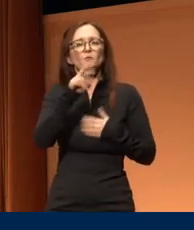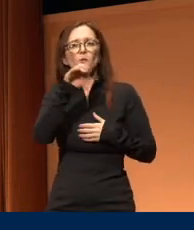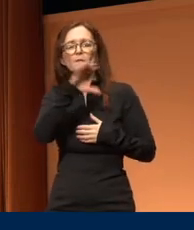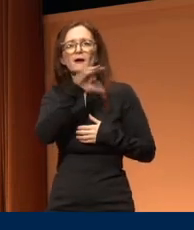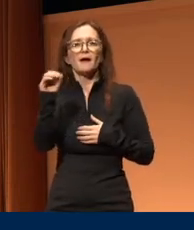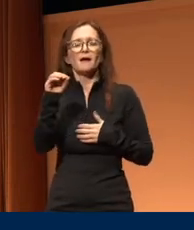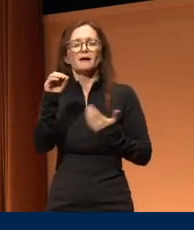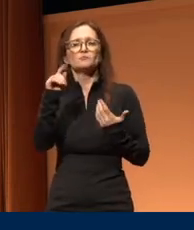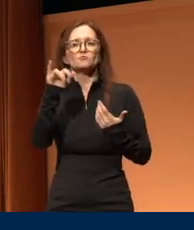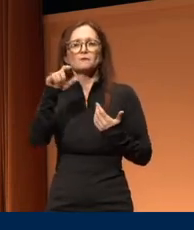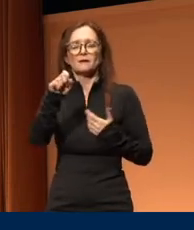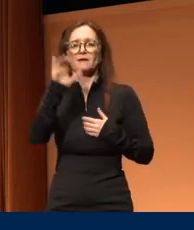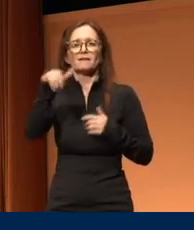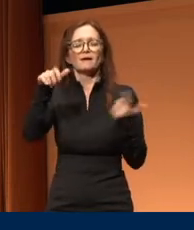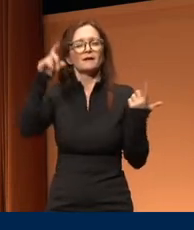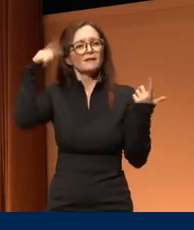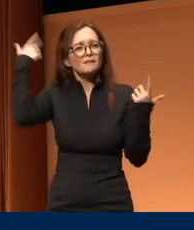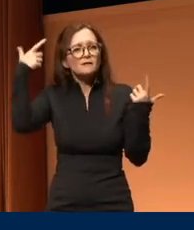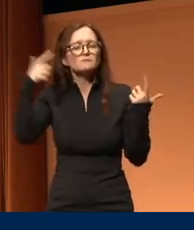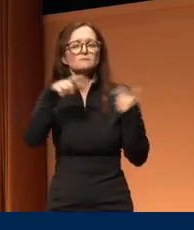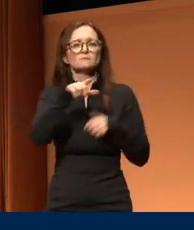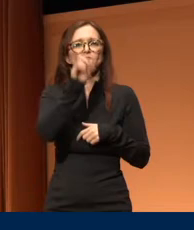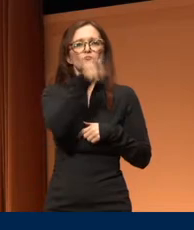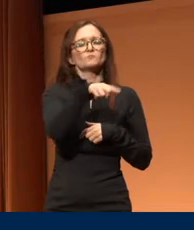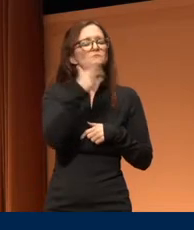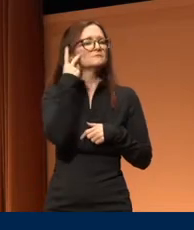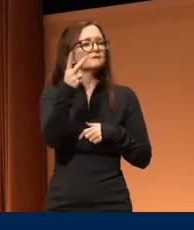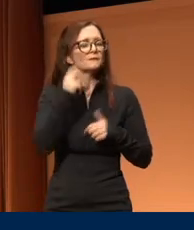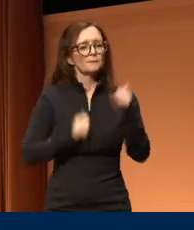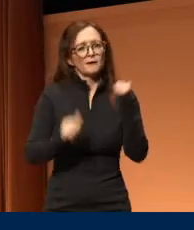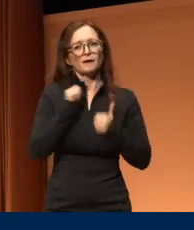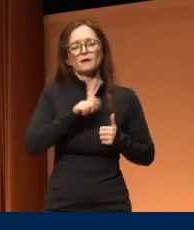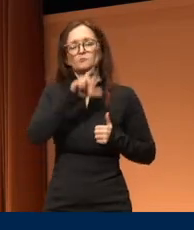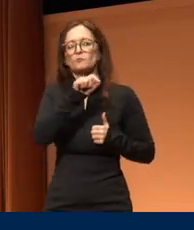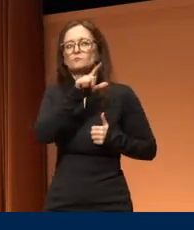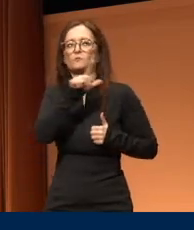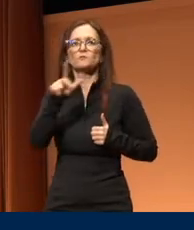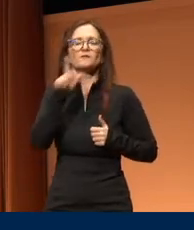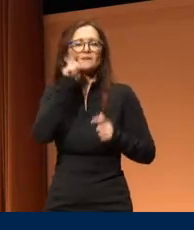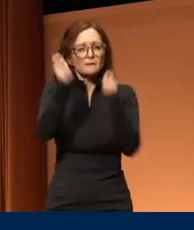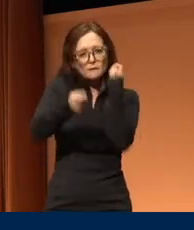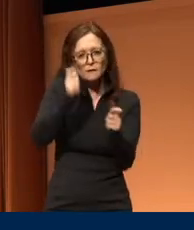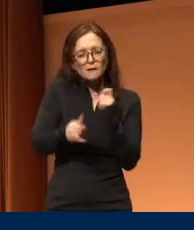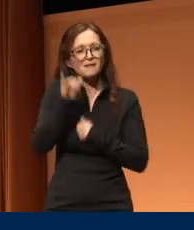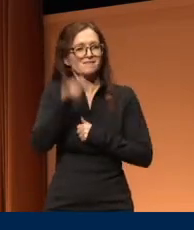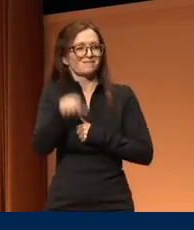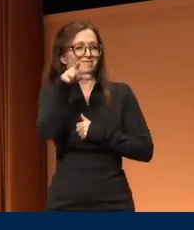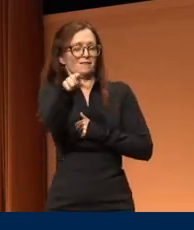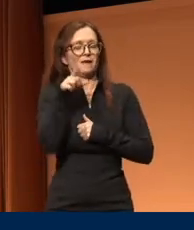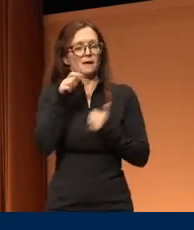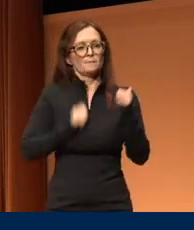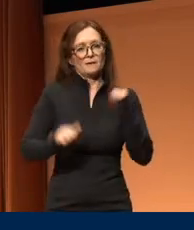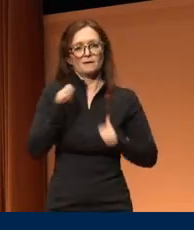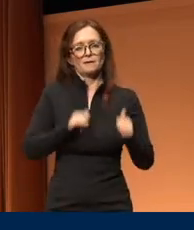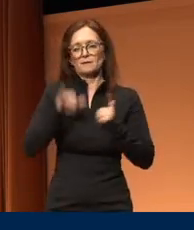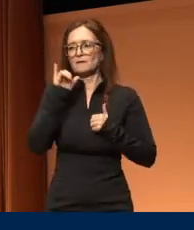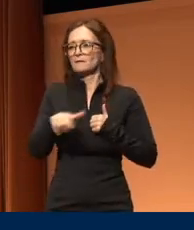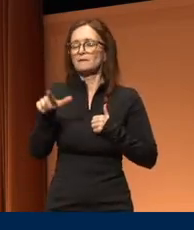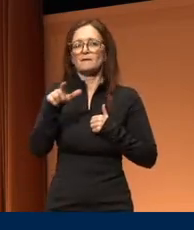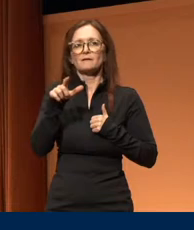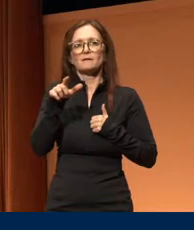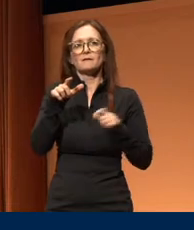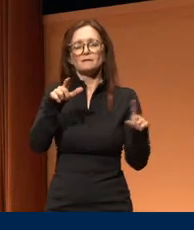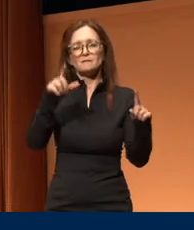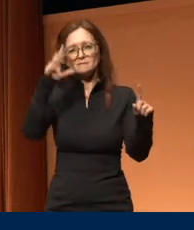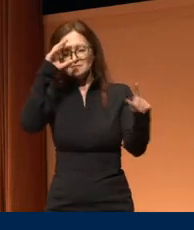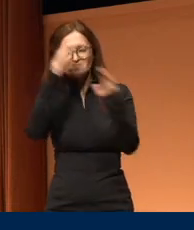in London in June 2023. In her stunning adaptation, the director, Rebecca Frecknell, a